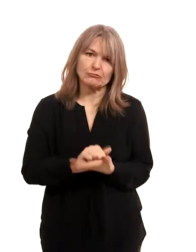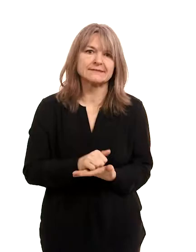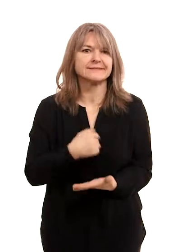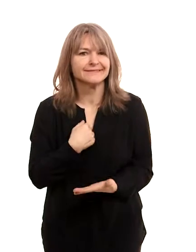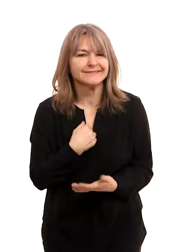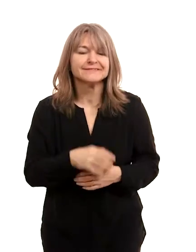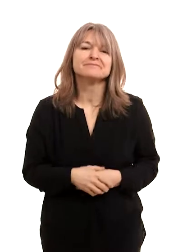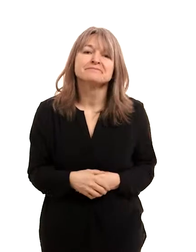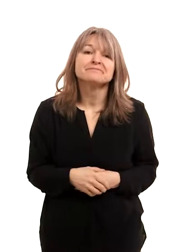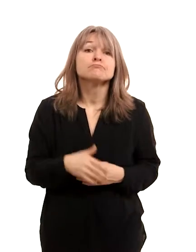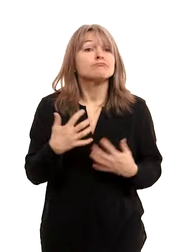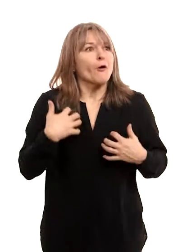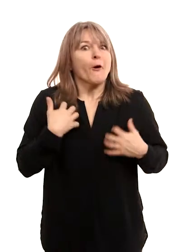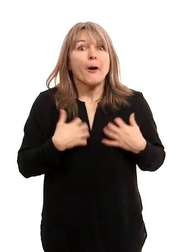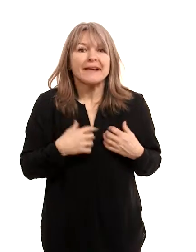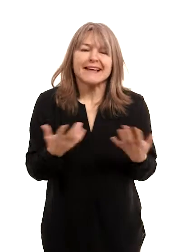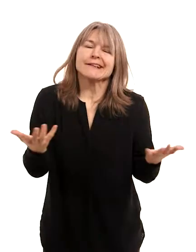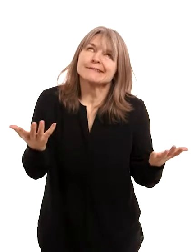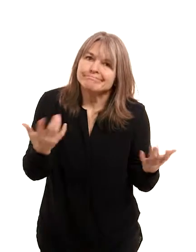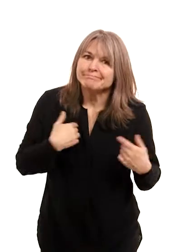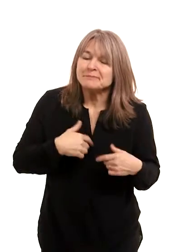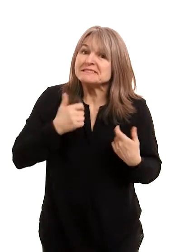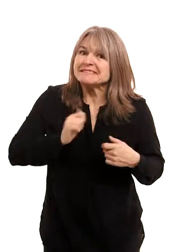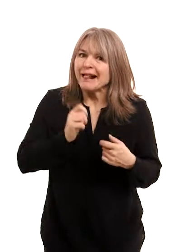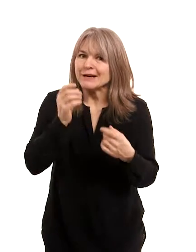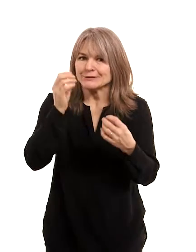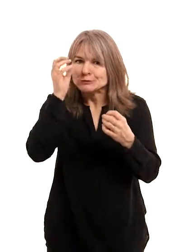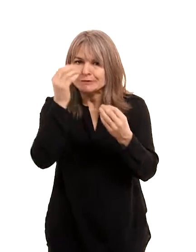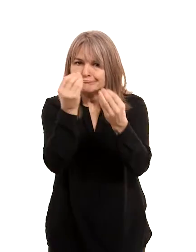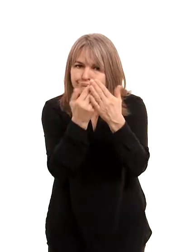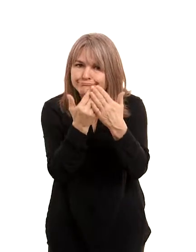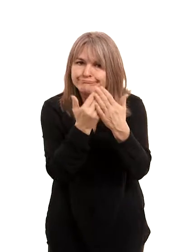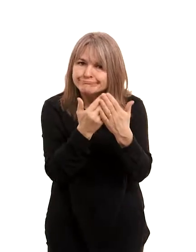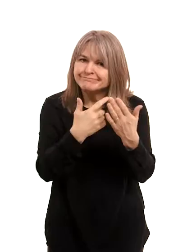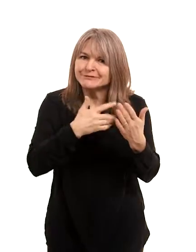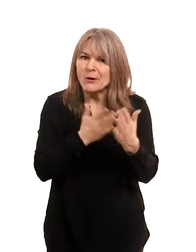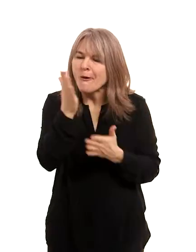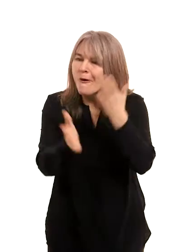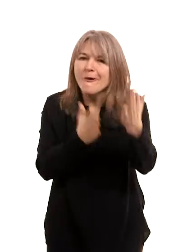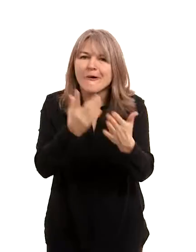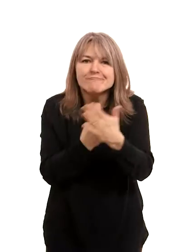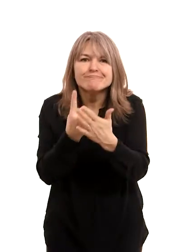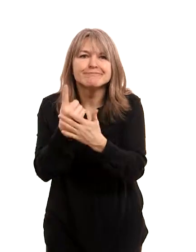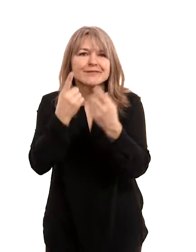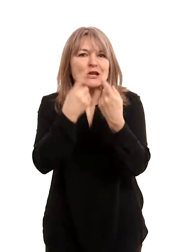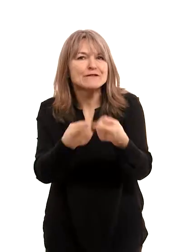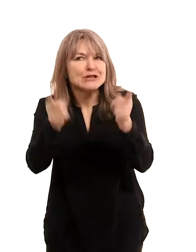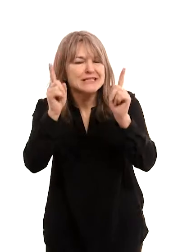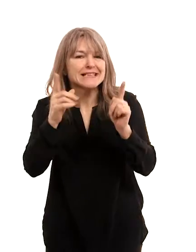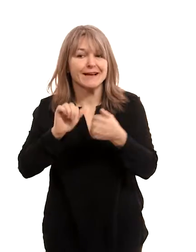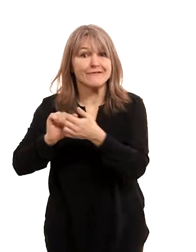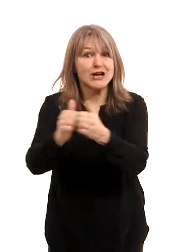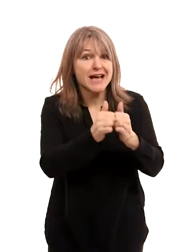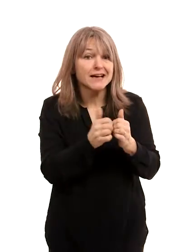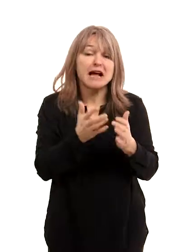time, obviously I'm still a student, so I enjoy going out to events, going out on nights with my uni friends. I